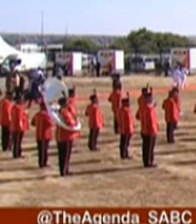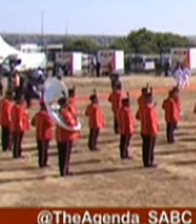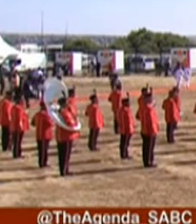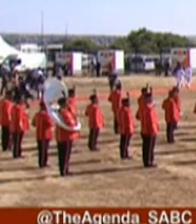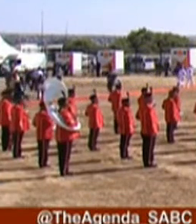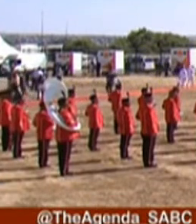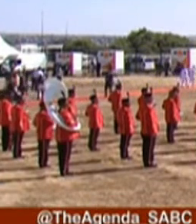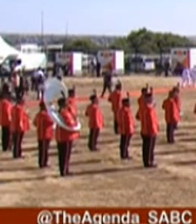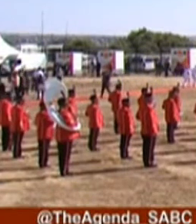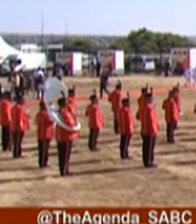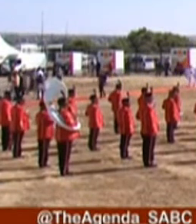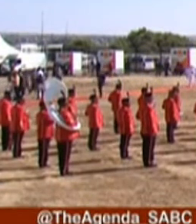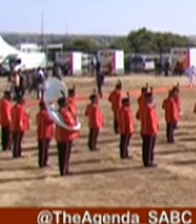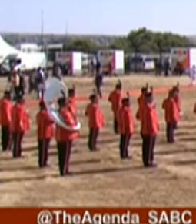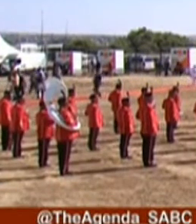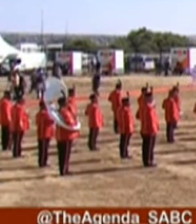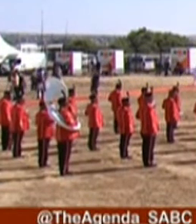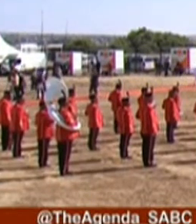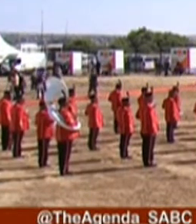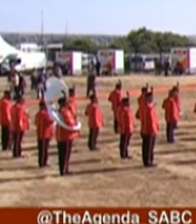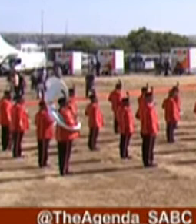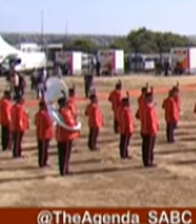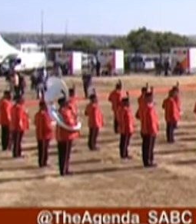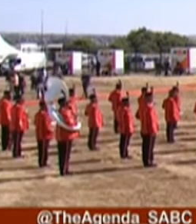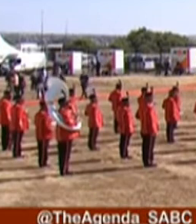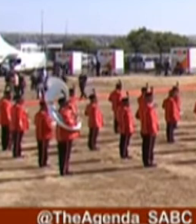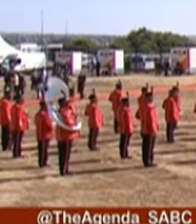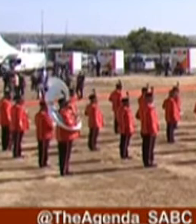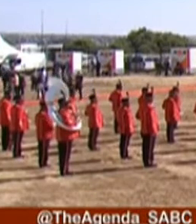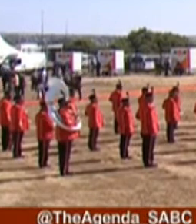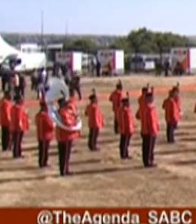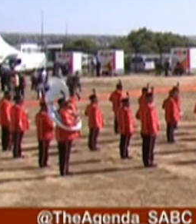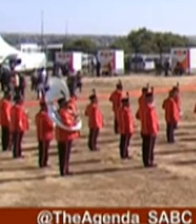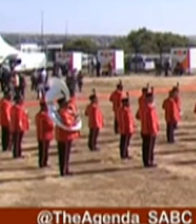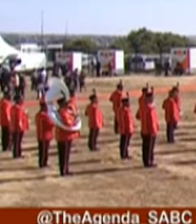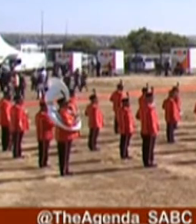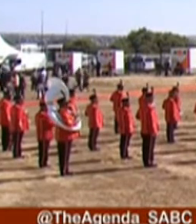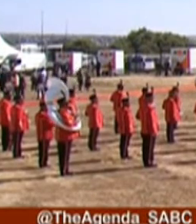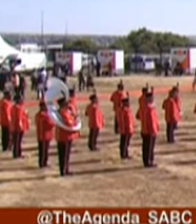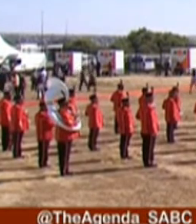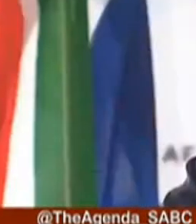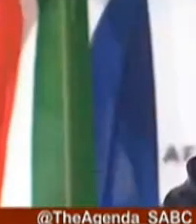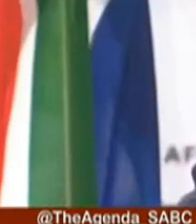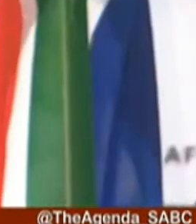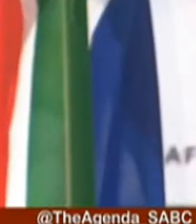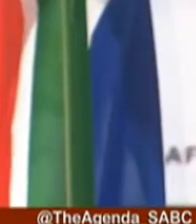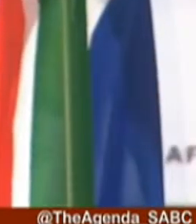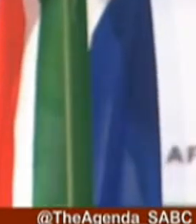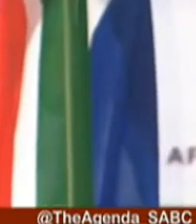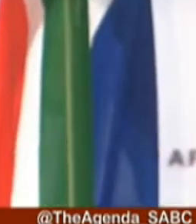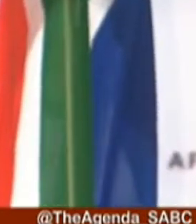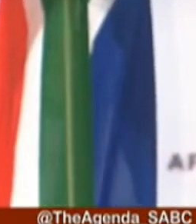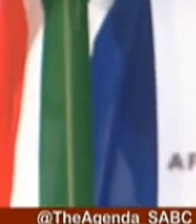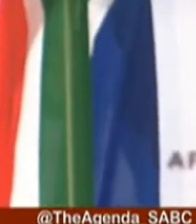356 life sentences have been handed down to 266